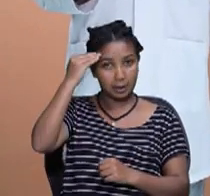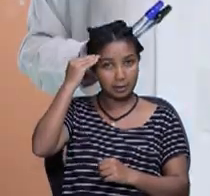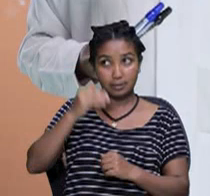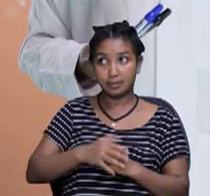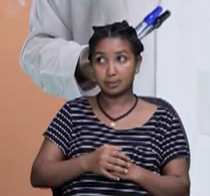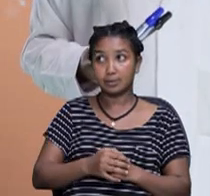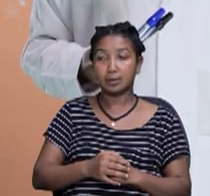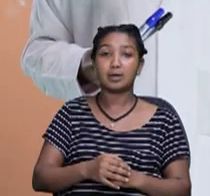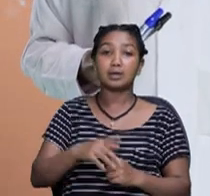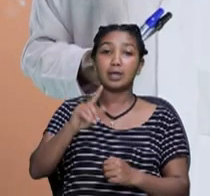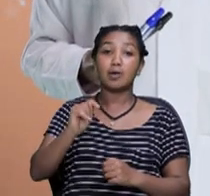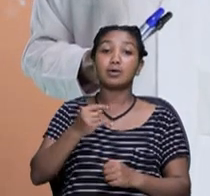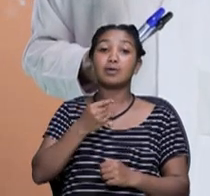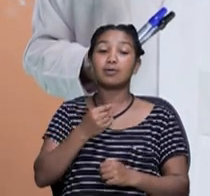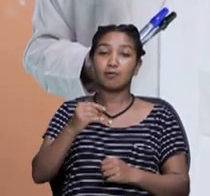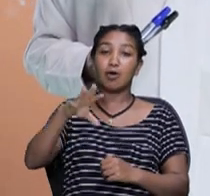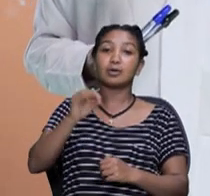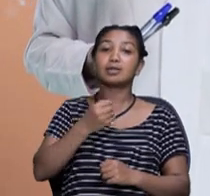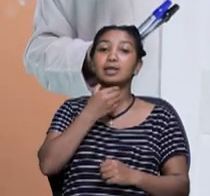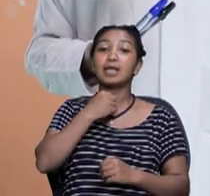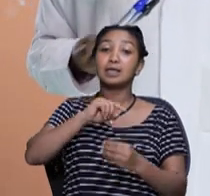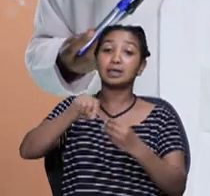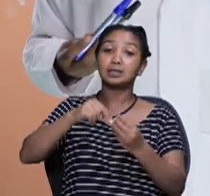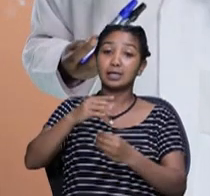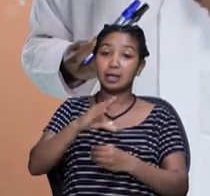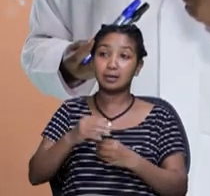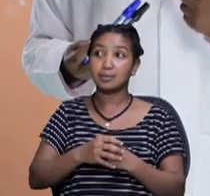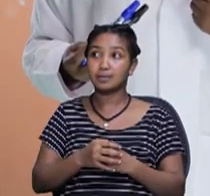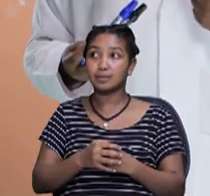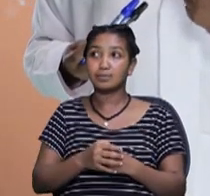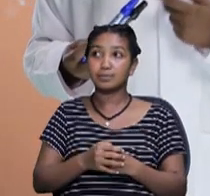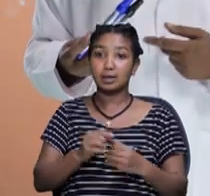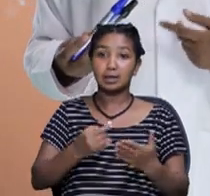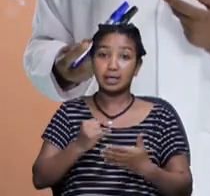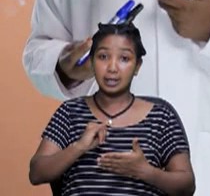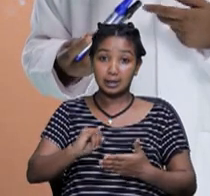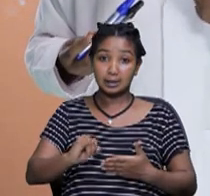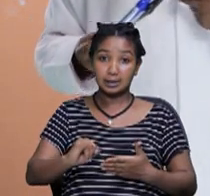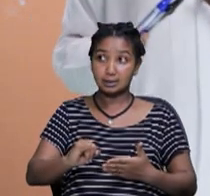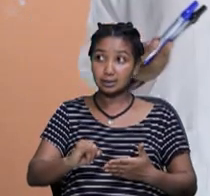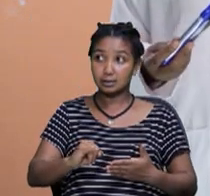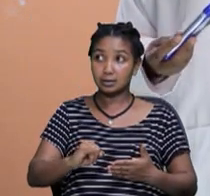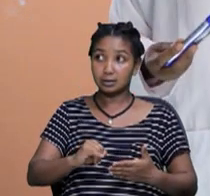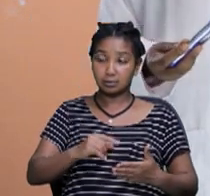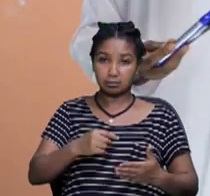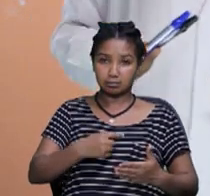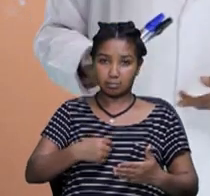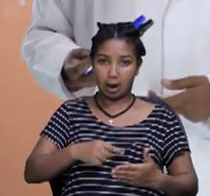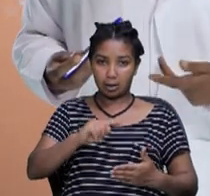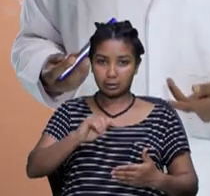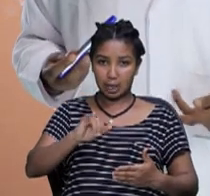brain, thyroid gland found in the neck region, and there is thymus gland is found on the